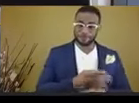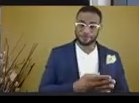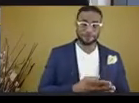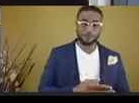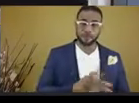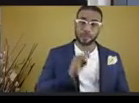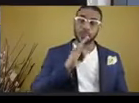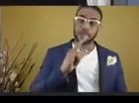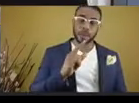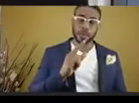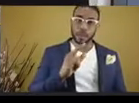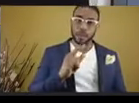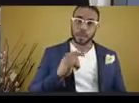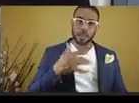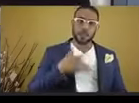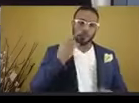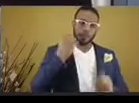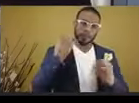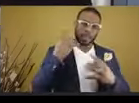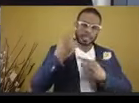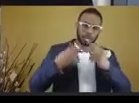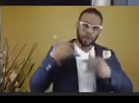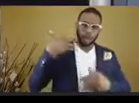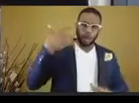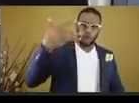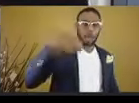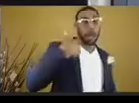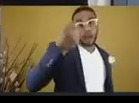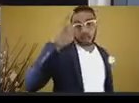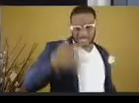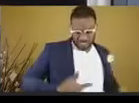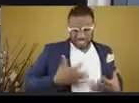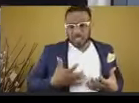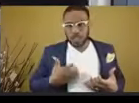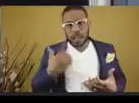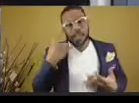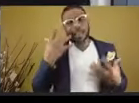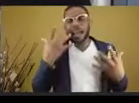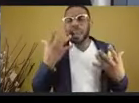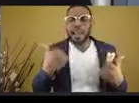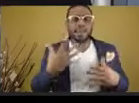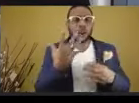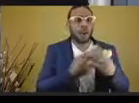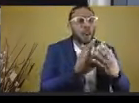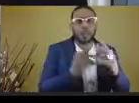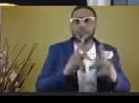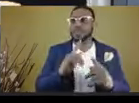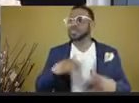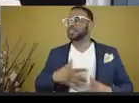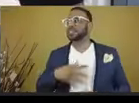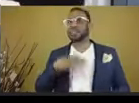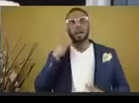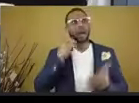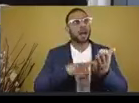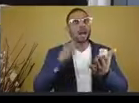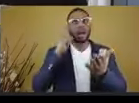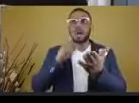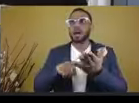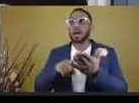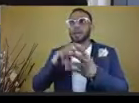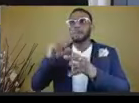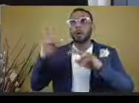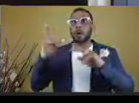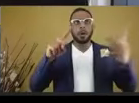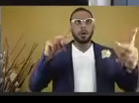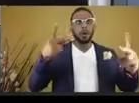be felt for generations to come. And I understand that anger, because I think a lot of us who have lost people or just simply witnessing this really